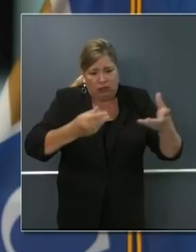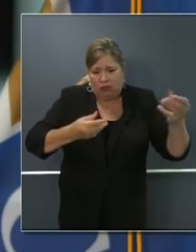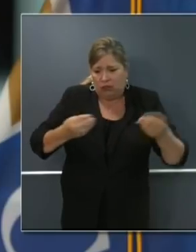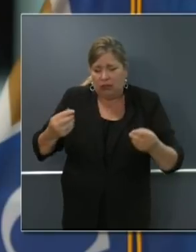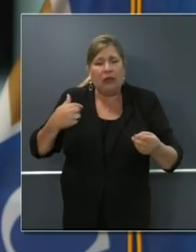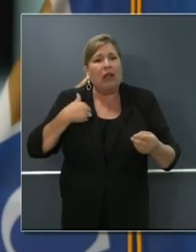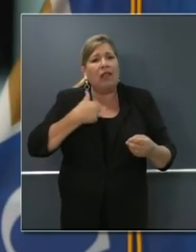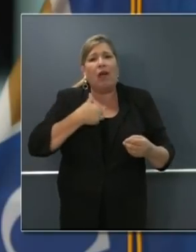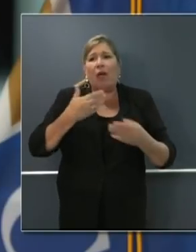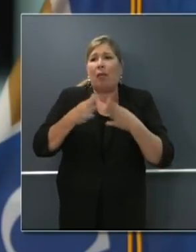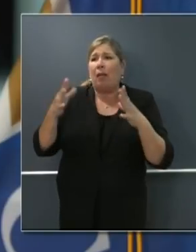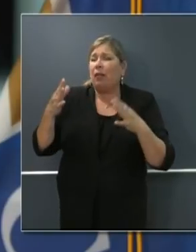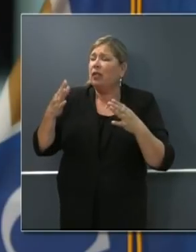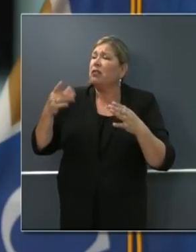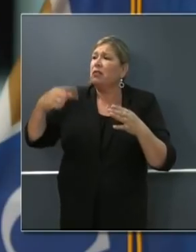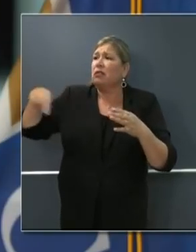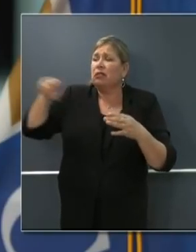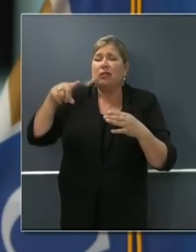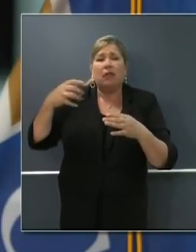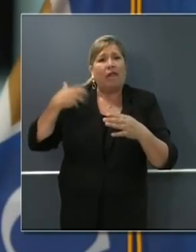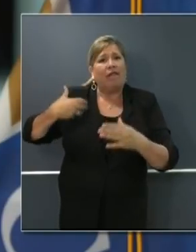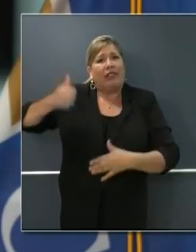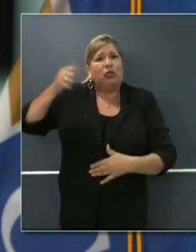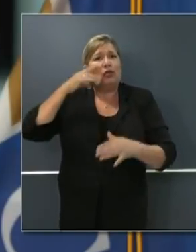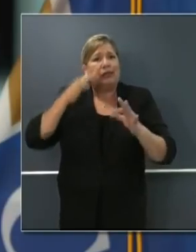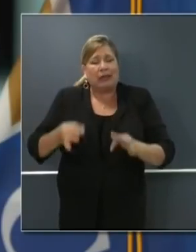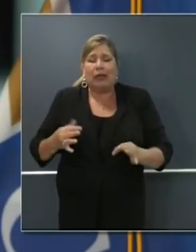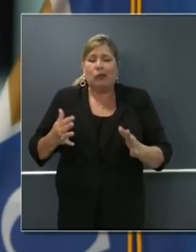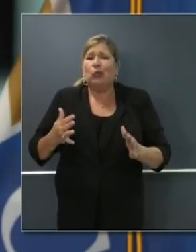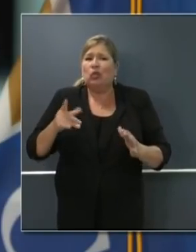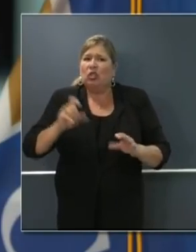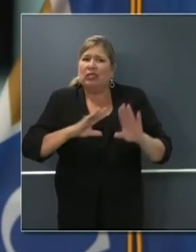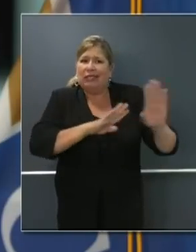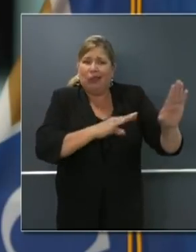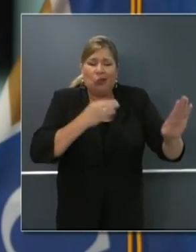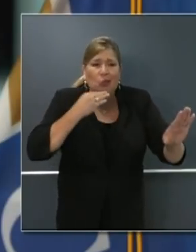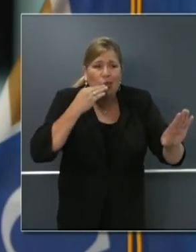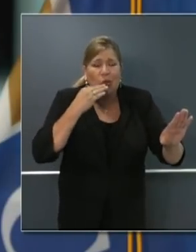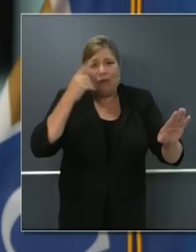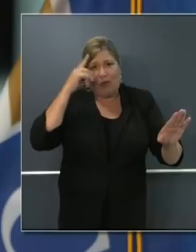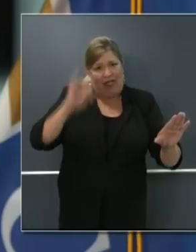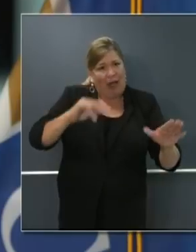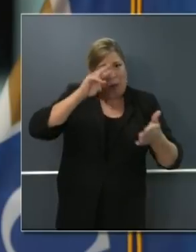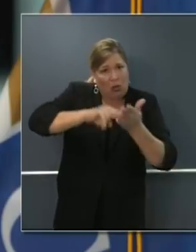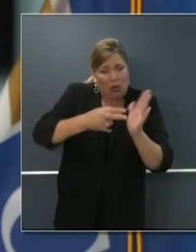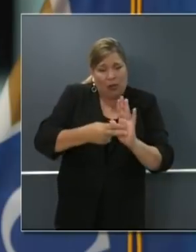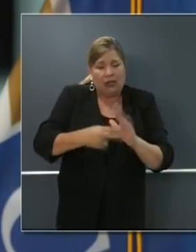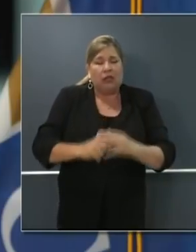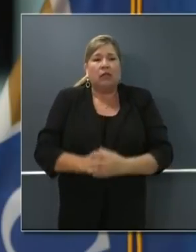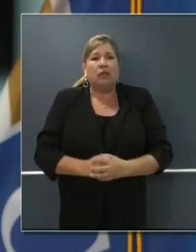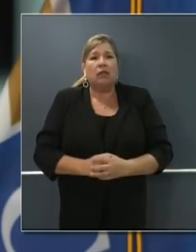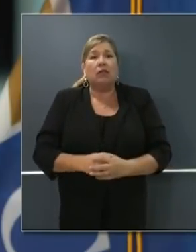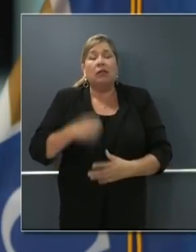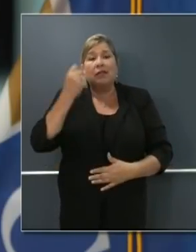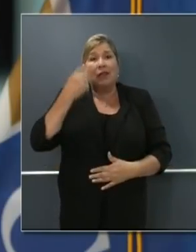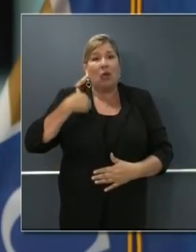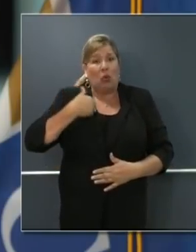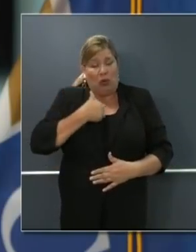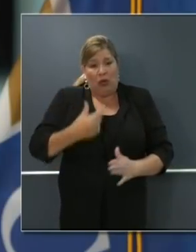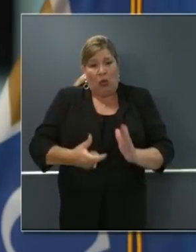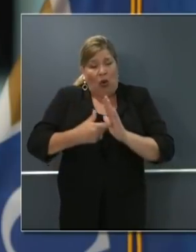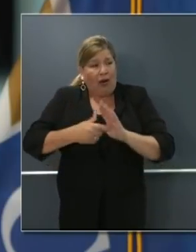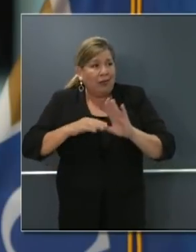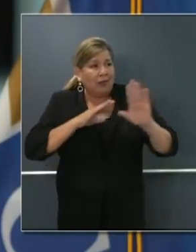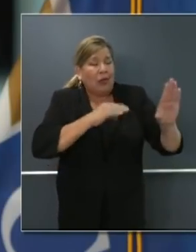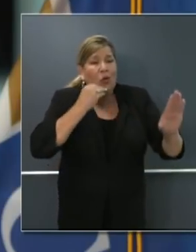stay-at-home order. California was the first state to move forward with the stay-at-home order. We have not experienced to date the kind of